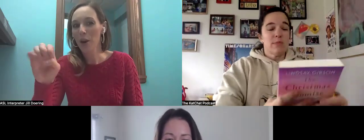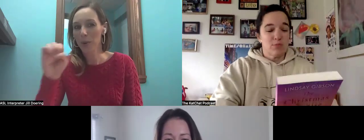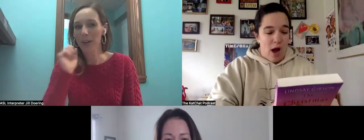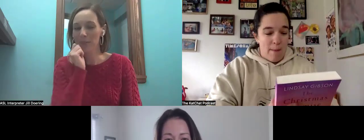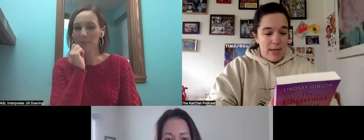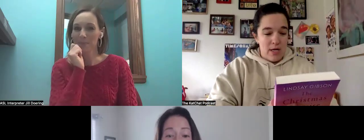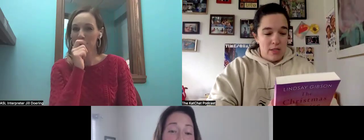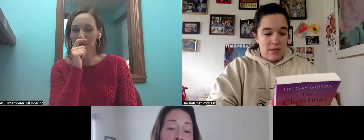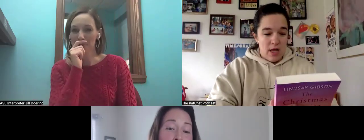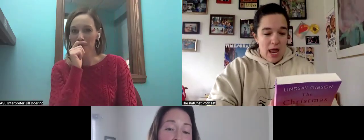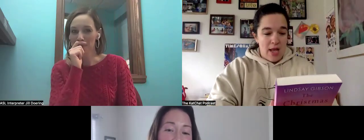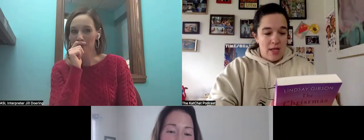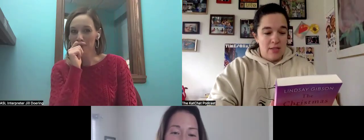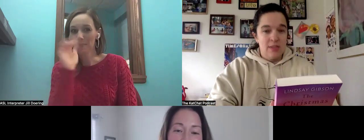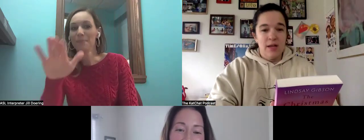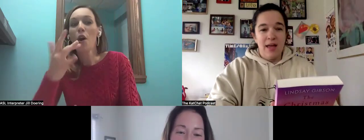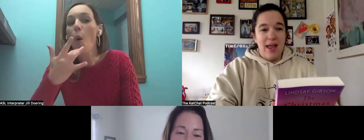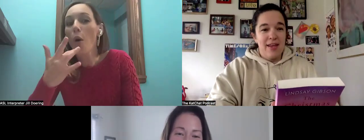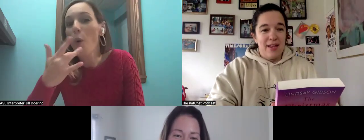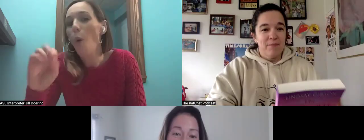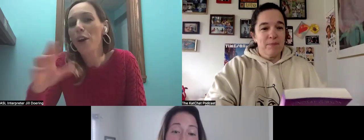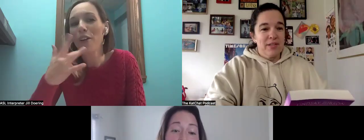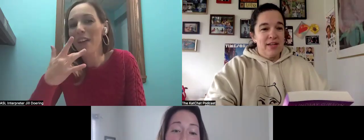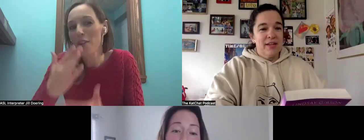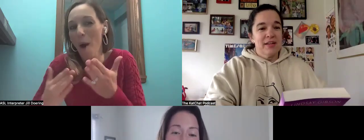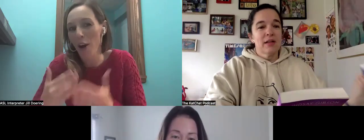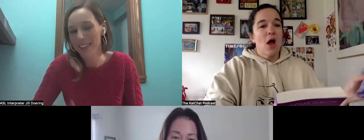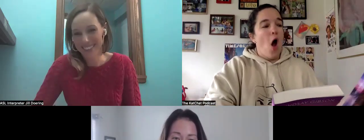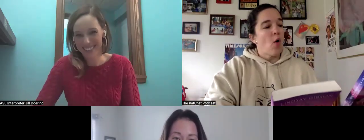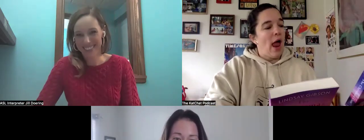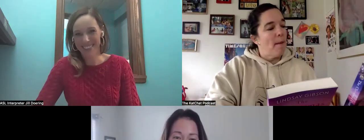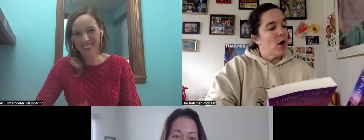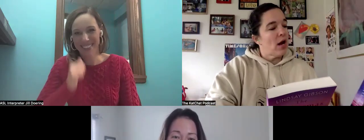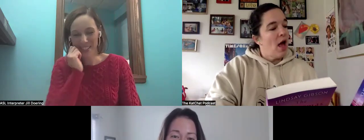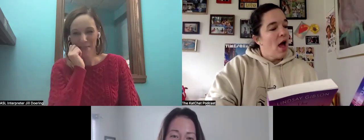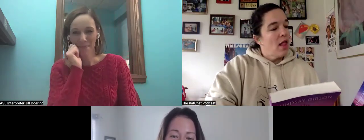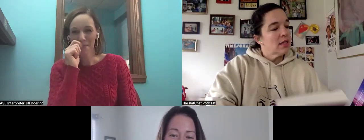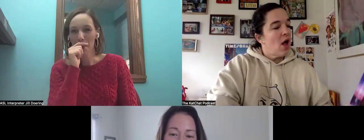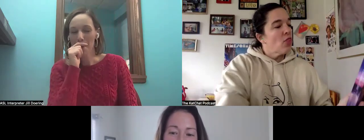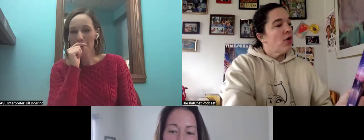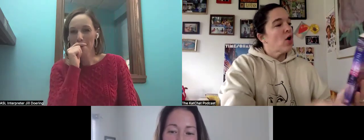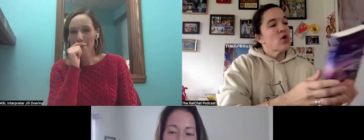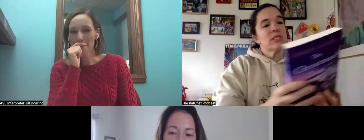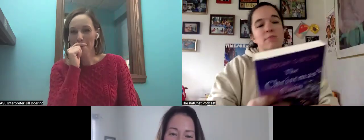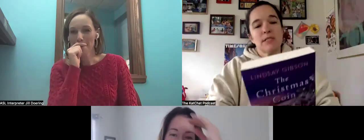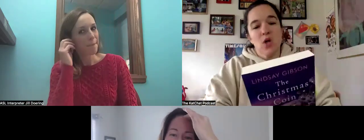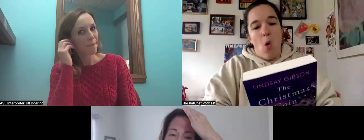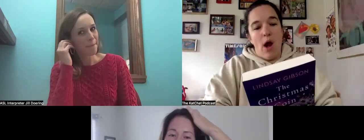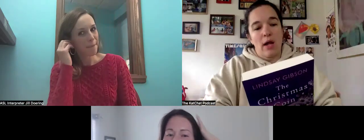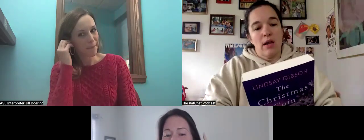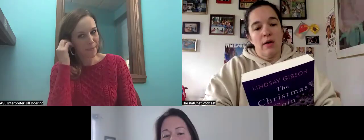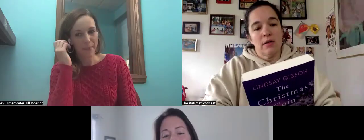the equipment Or primer favorite part? and Or a favorite part? I'm looking at the